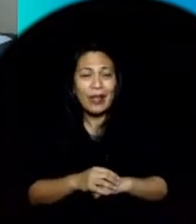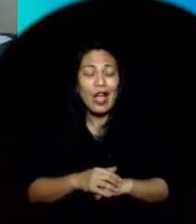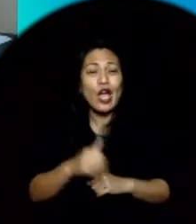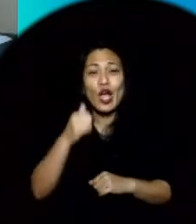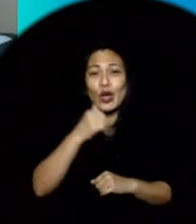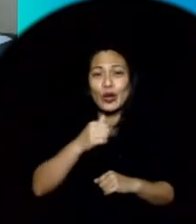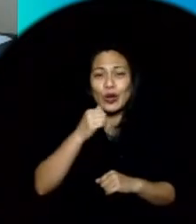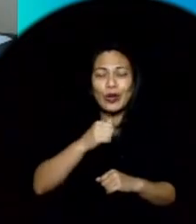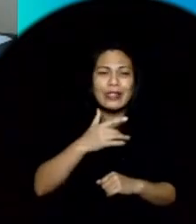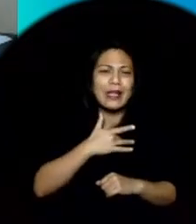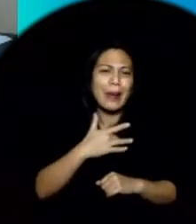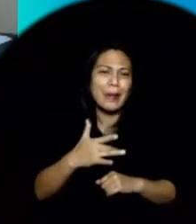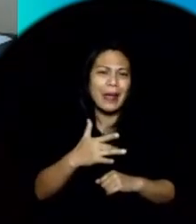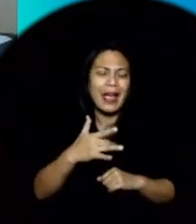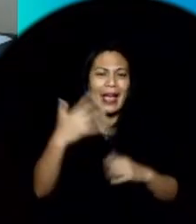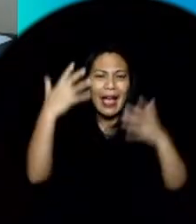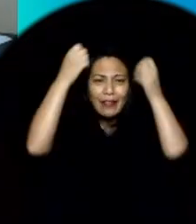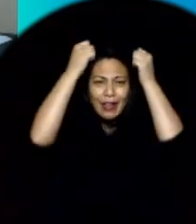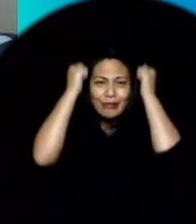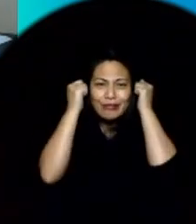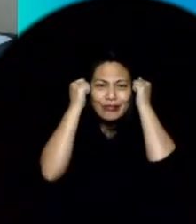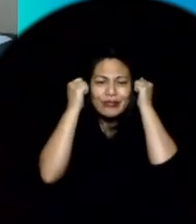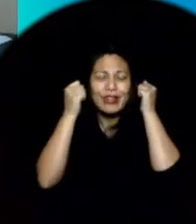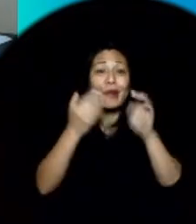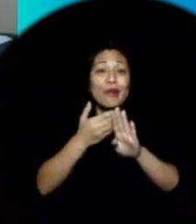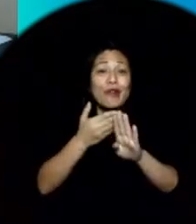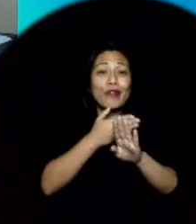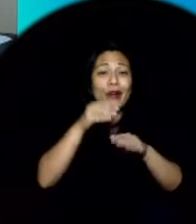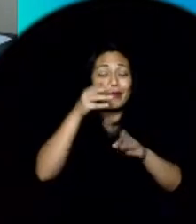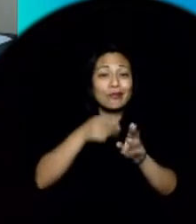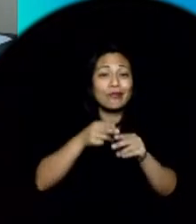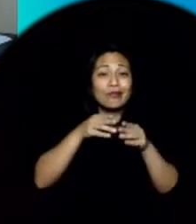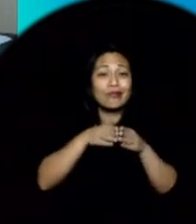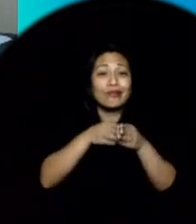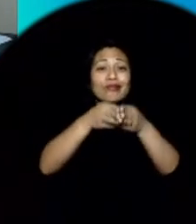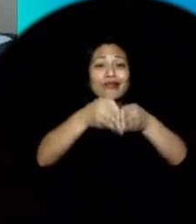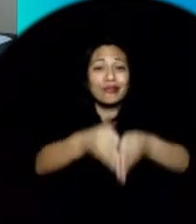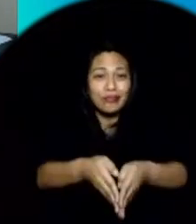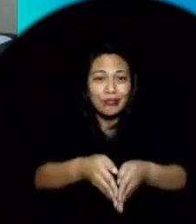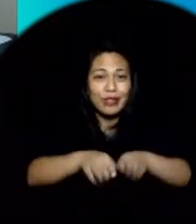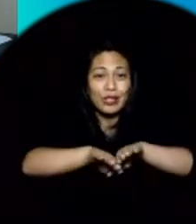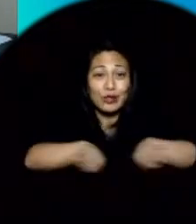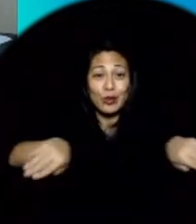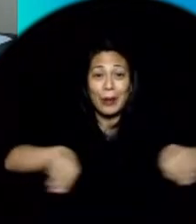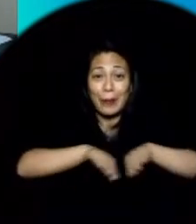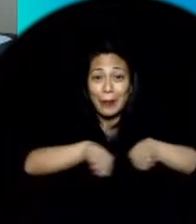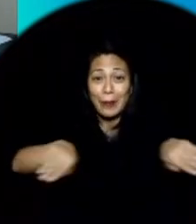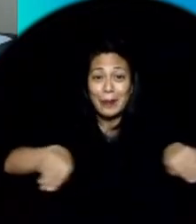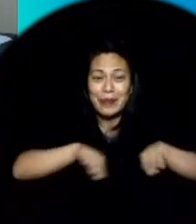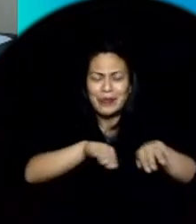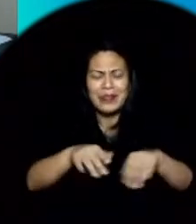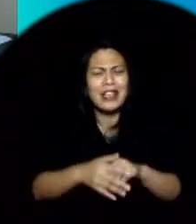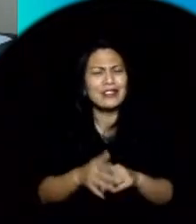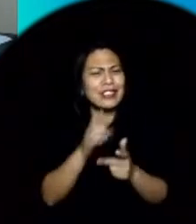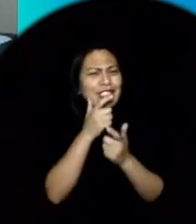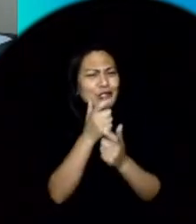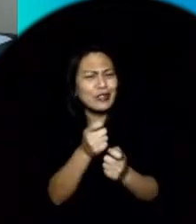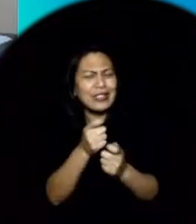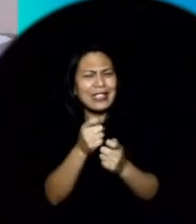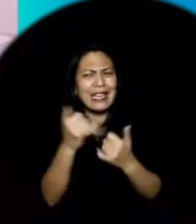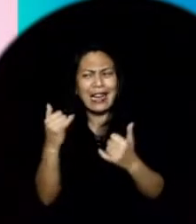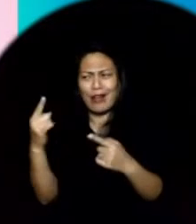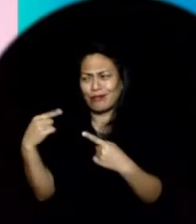girls often wore bathing caps when they went in to swim. It's interesting how times have